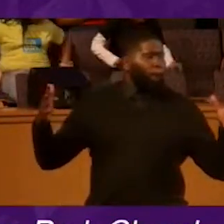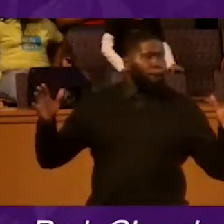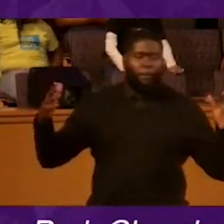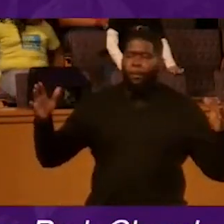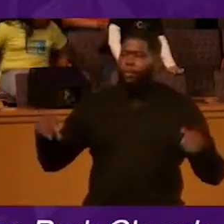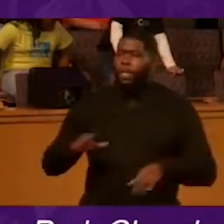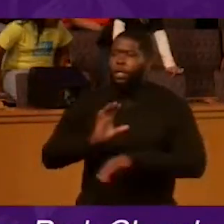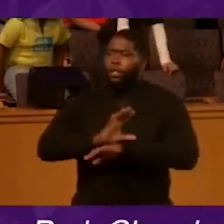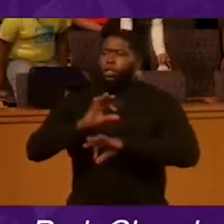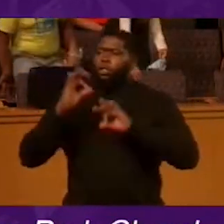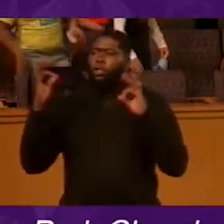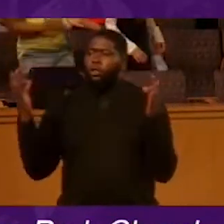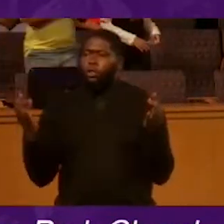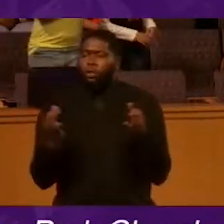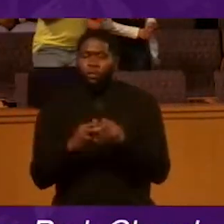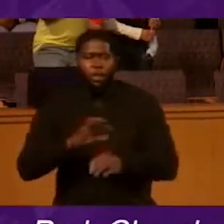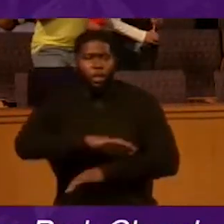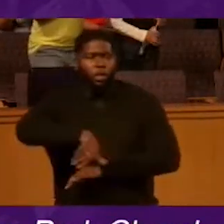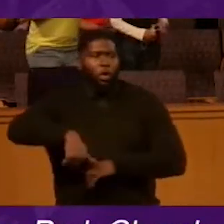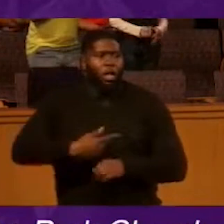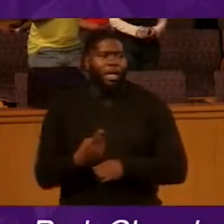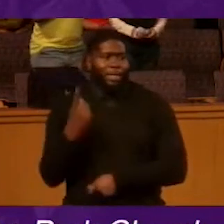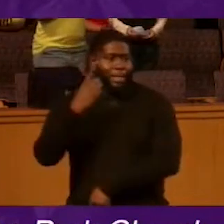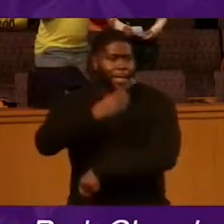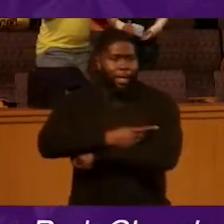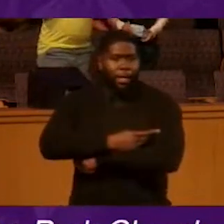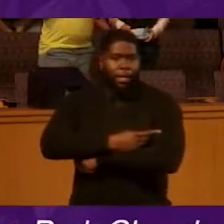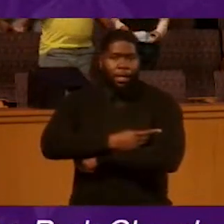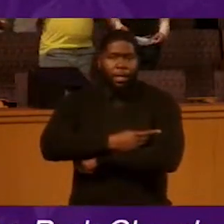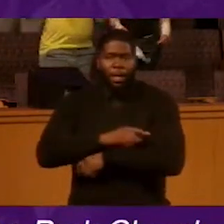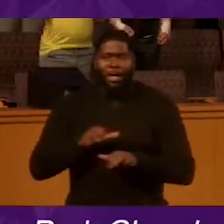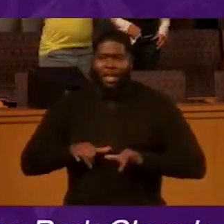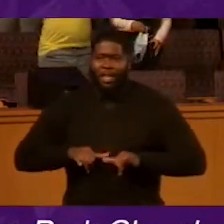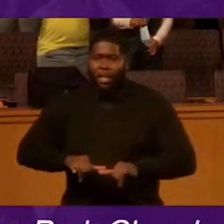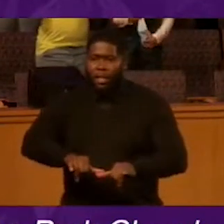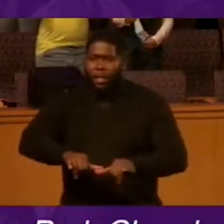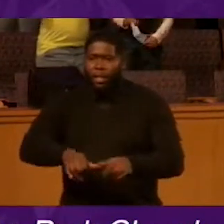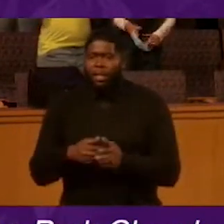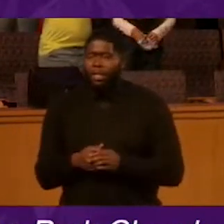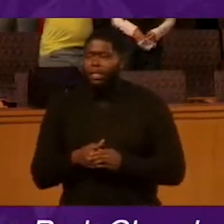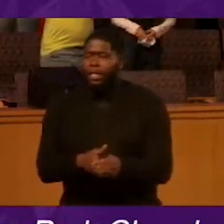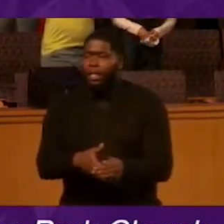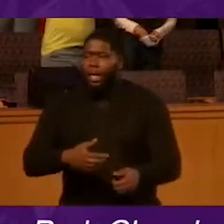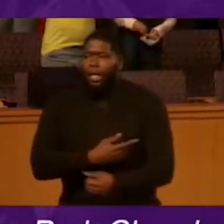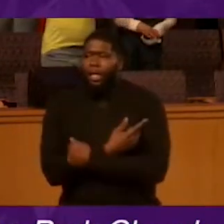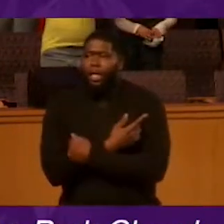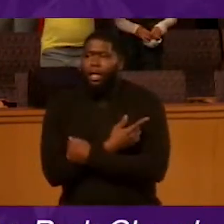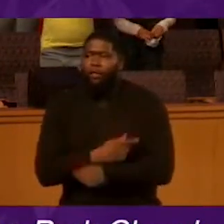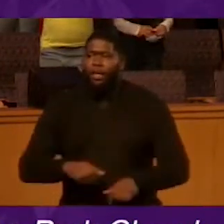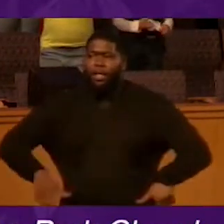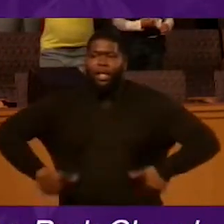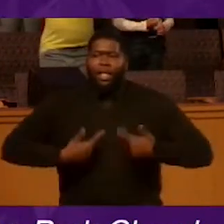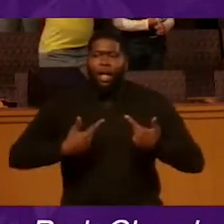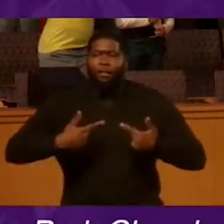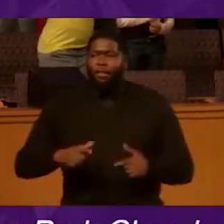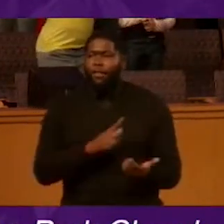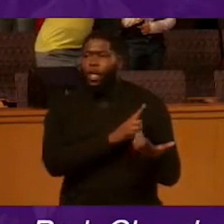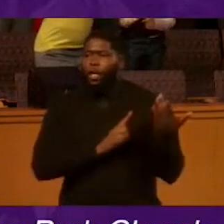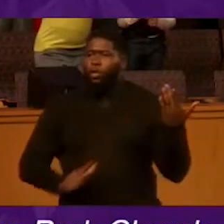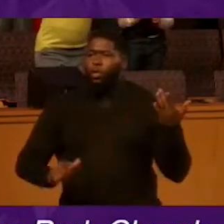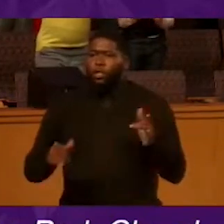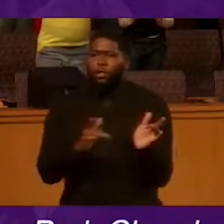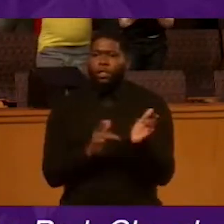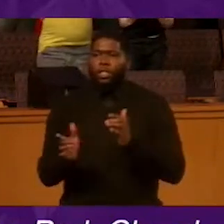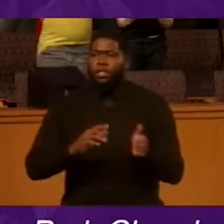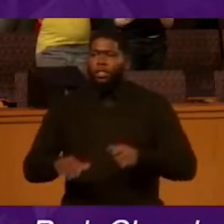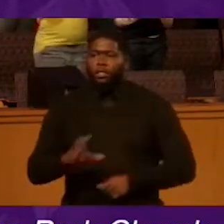Well, Park family, that's all I have for you today. Let's continue to extend the love, life, and lordship of